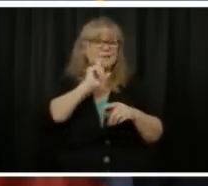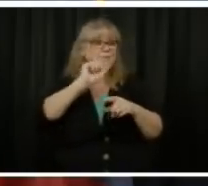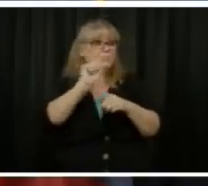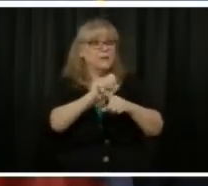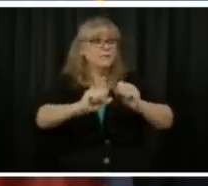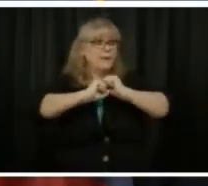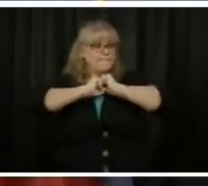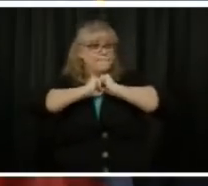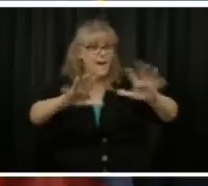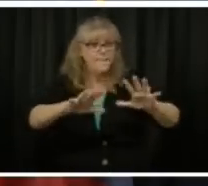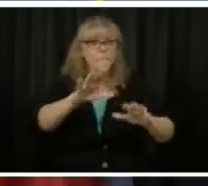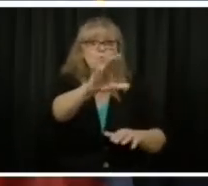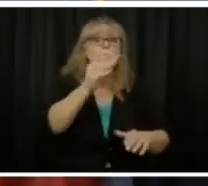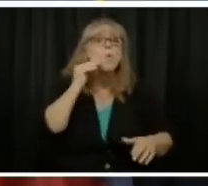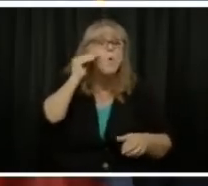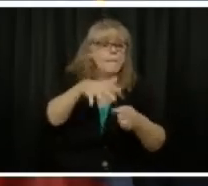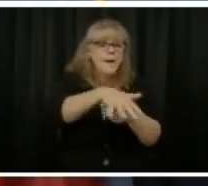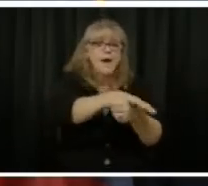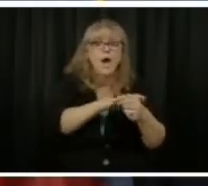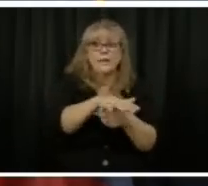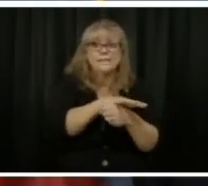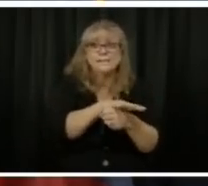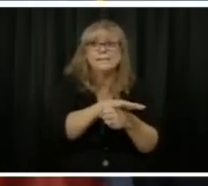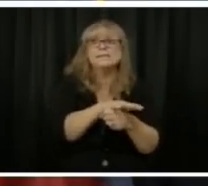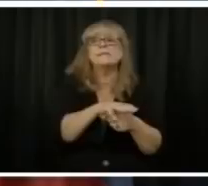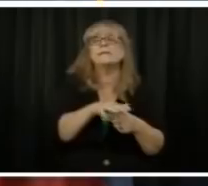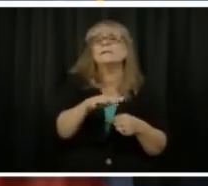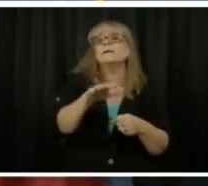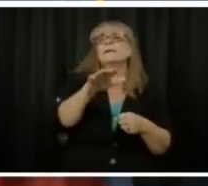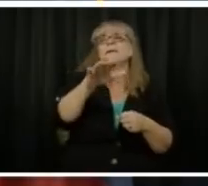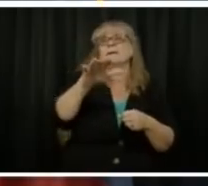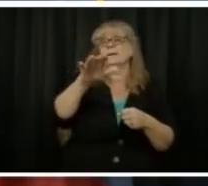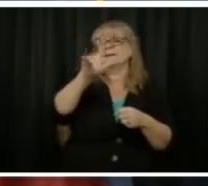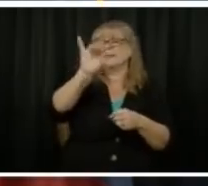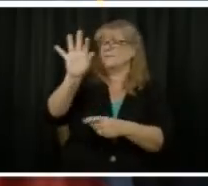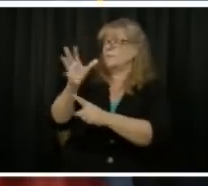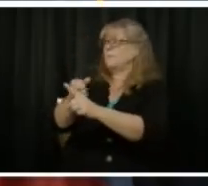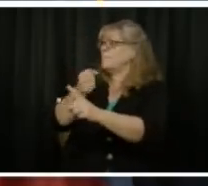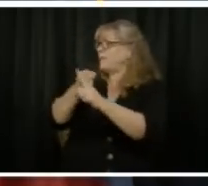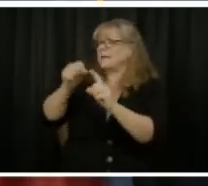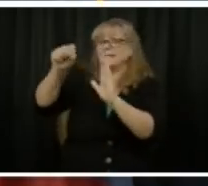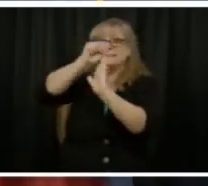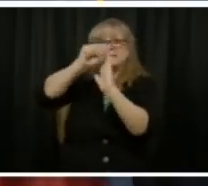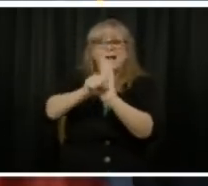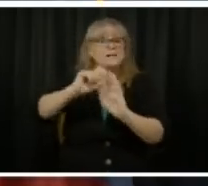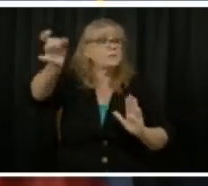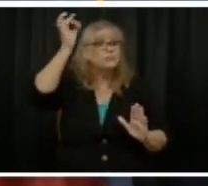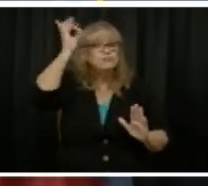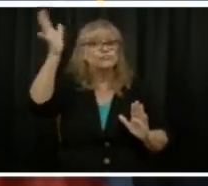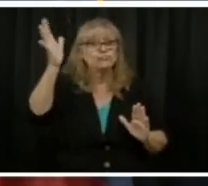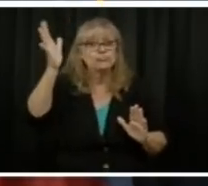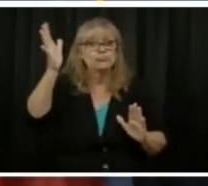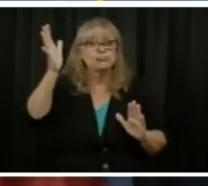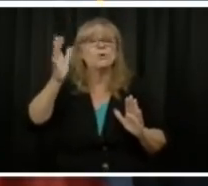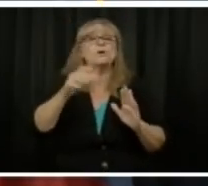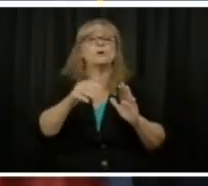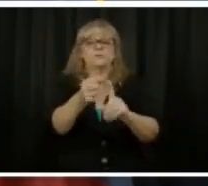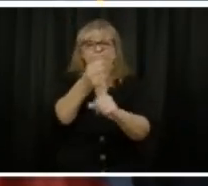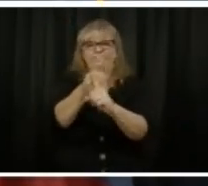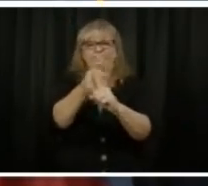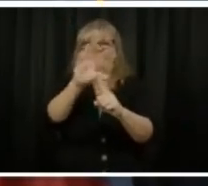only in an absolute statewide outbreak would it be addressed statewide. So a lot of these efforts every day, county health departments on the